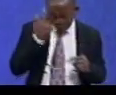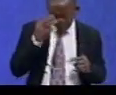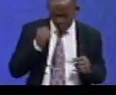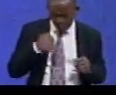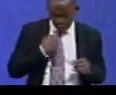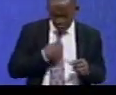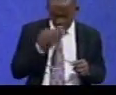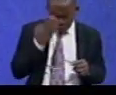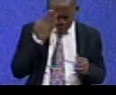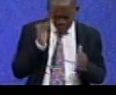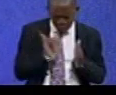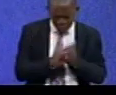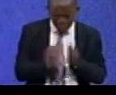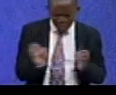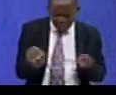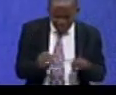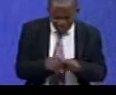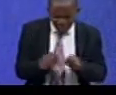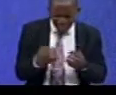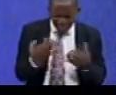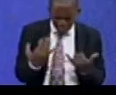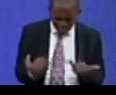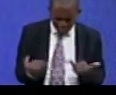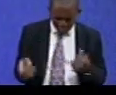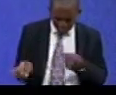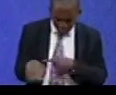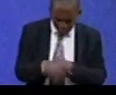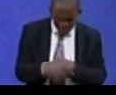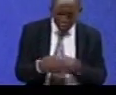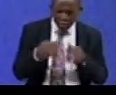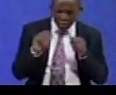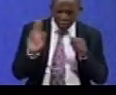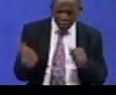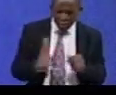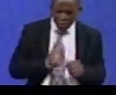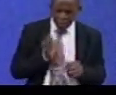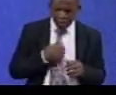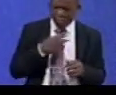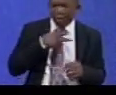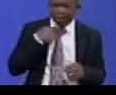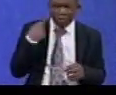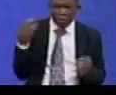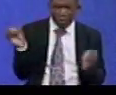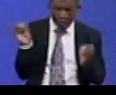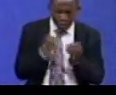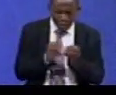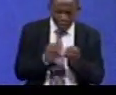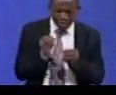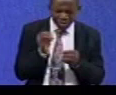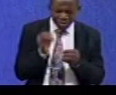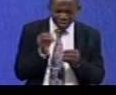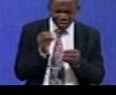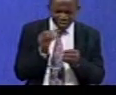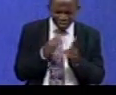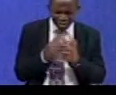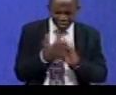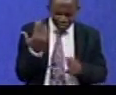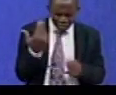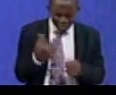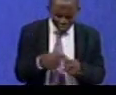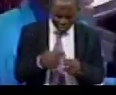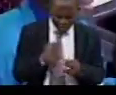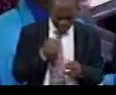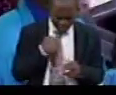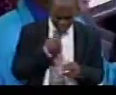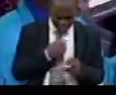even tonight, you will use our Father in the Lord so mightily. Thank you, Lord. In Jesus' name we